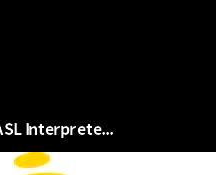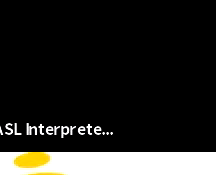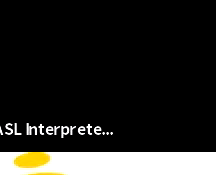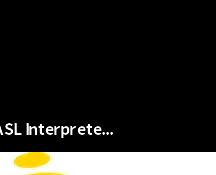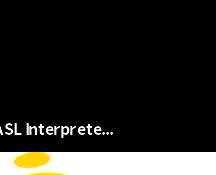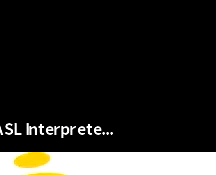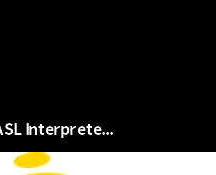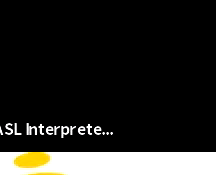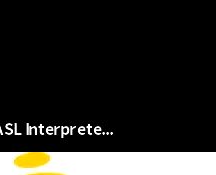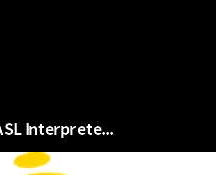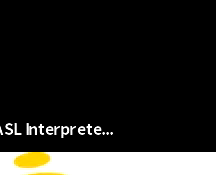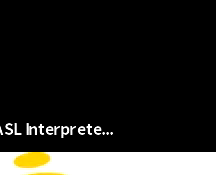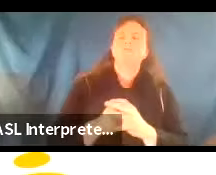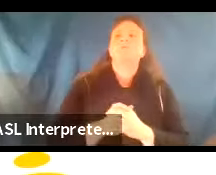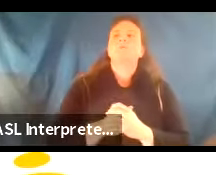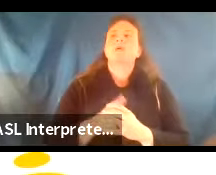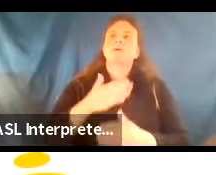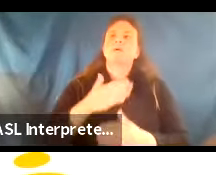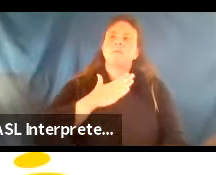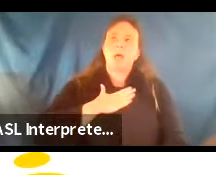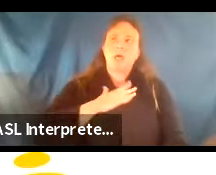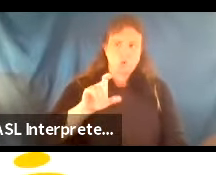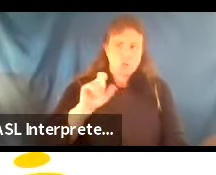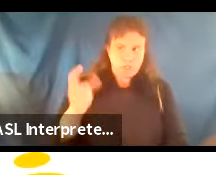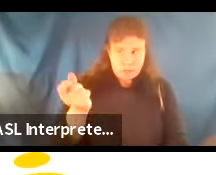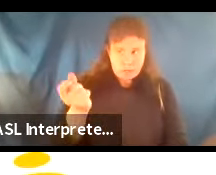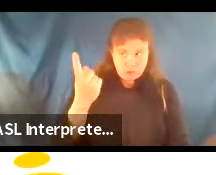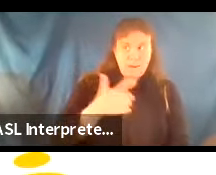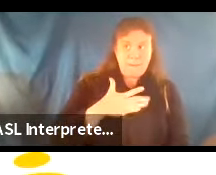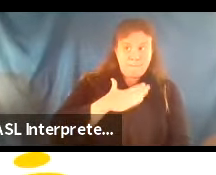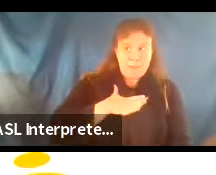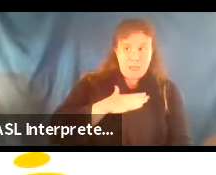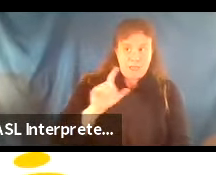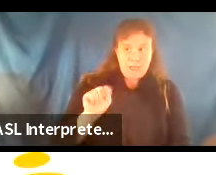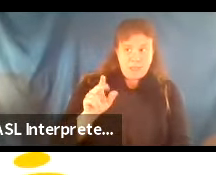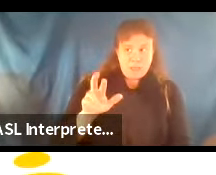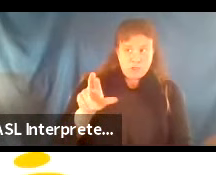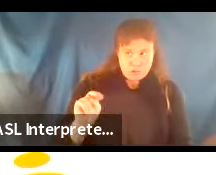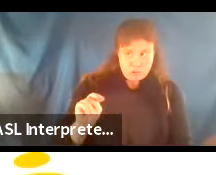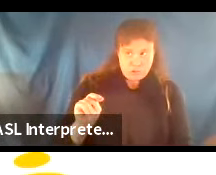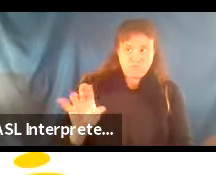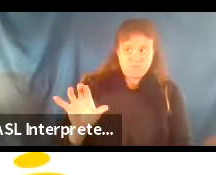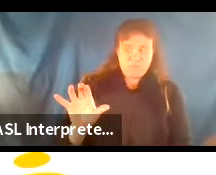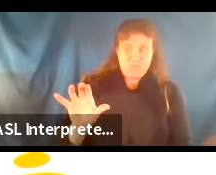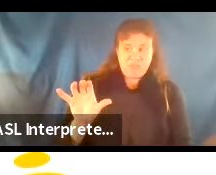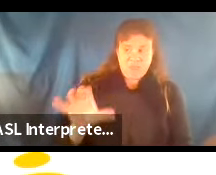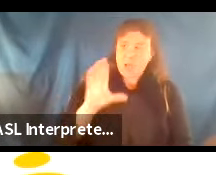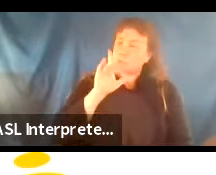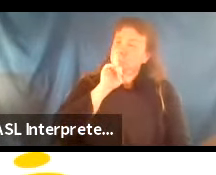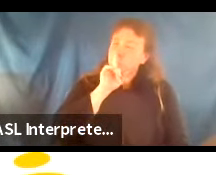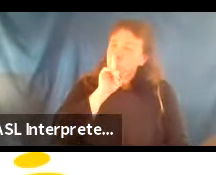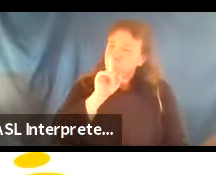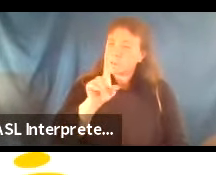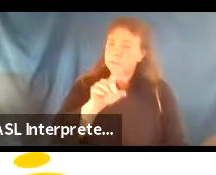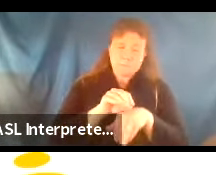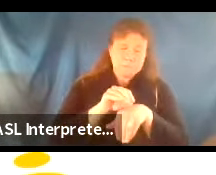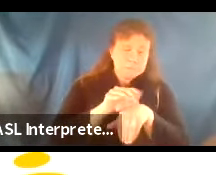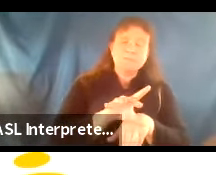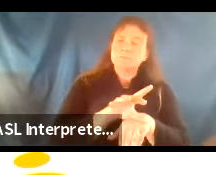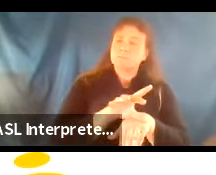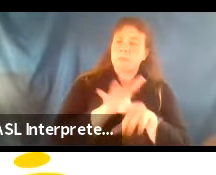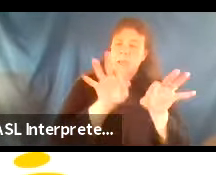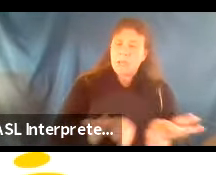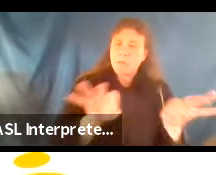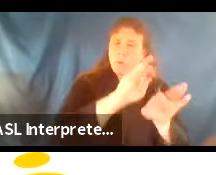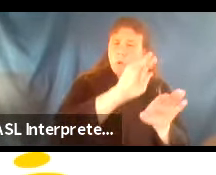question is understanding that My Turn is going to play a critical role in, as you said, reaching to those aspects of the